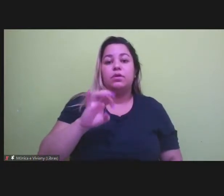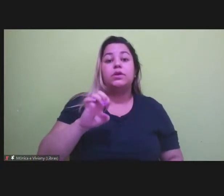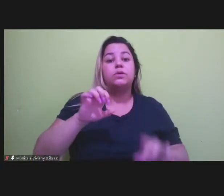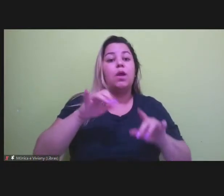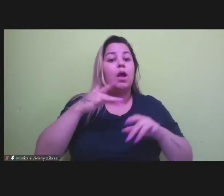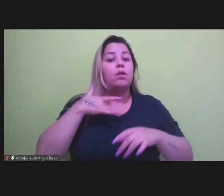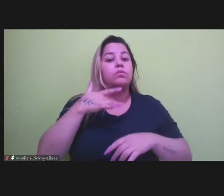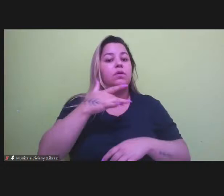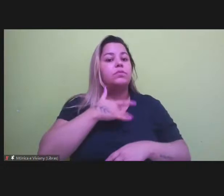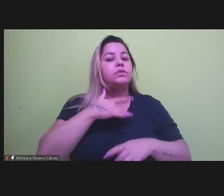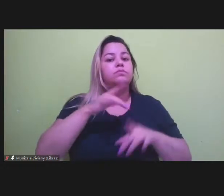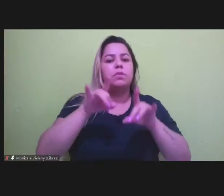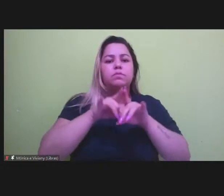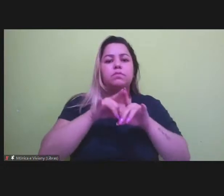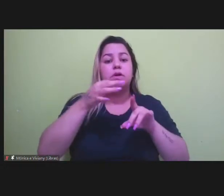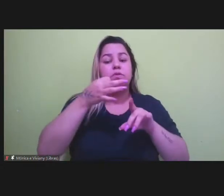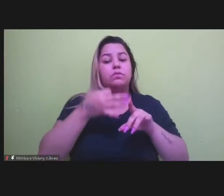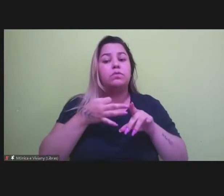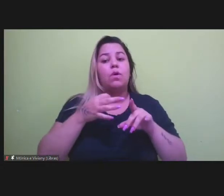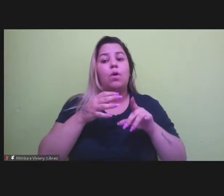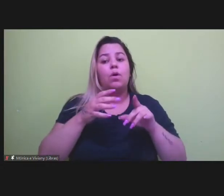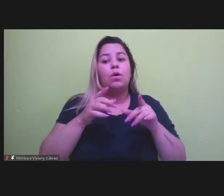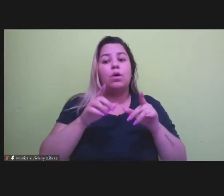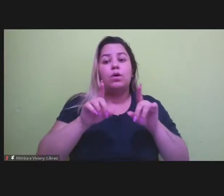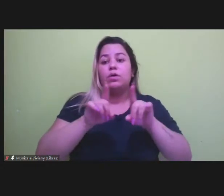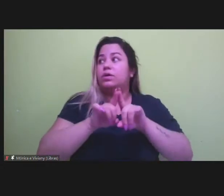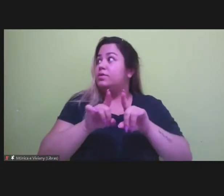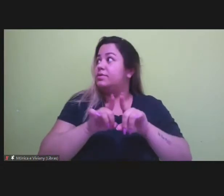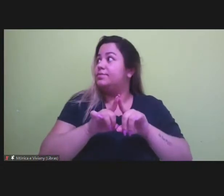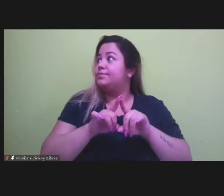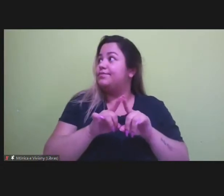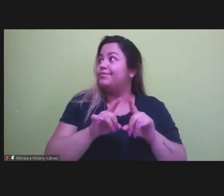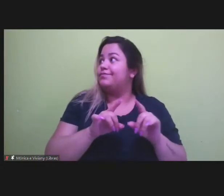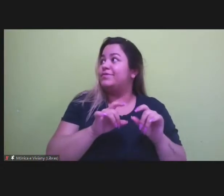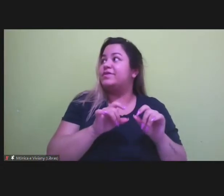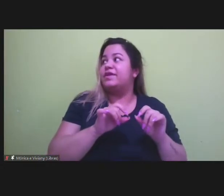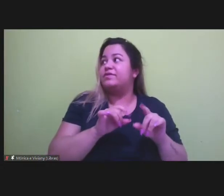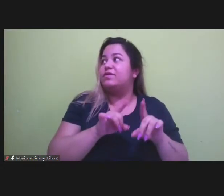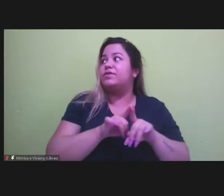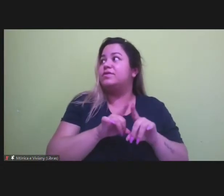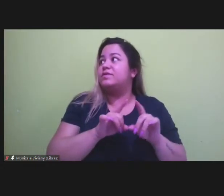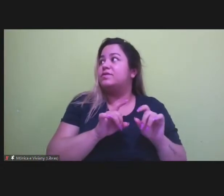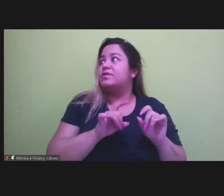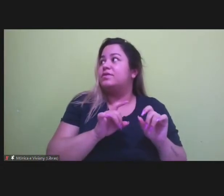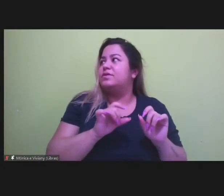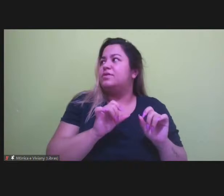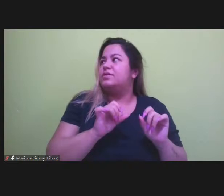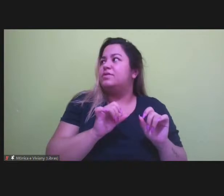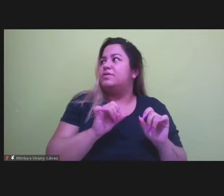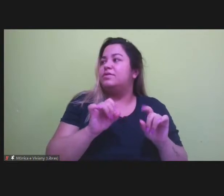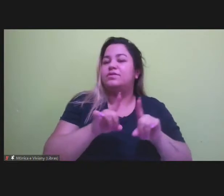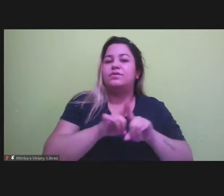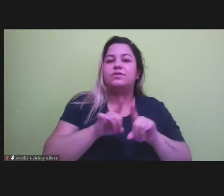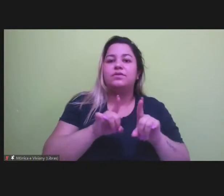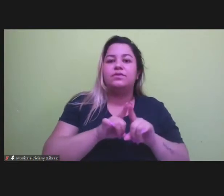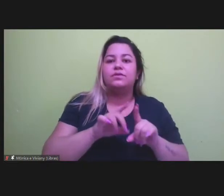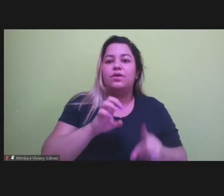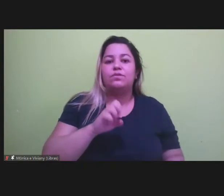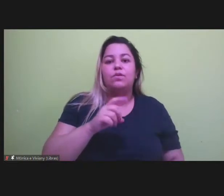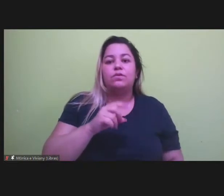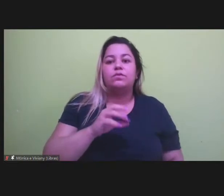of food and healthy and adequate nutrition, the healthy environments. I think that